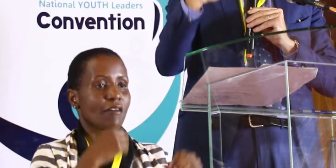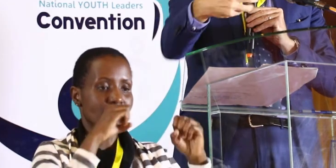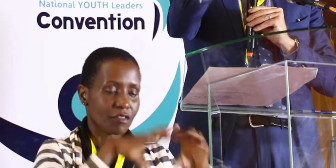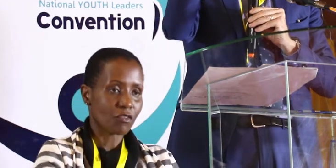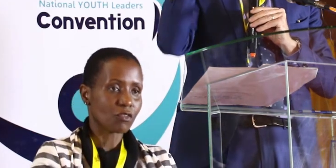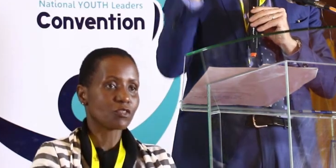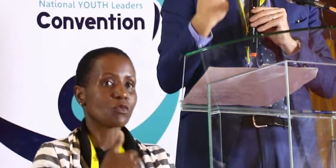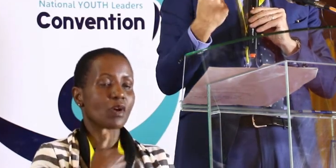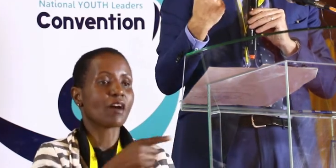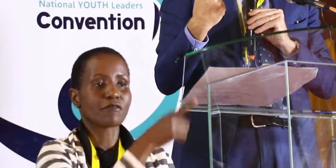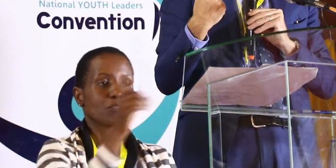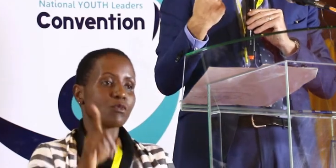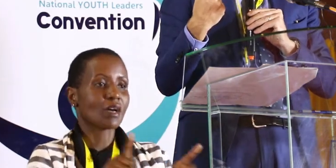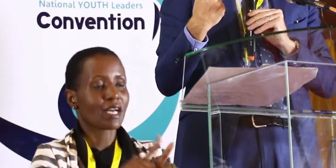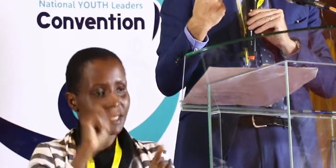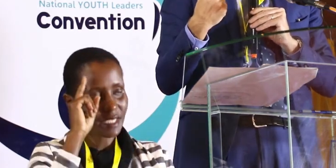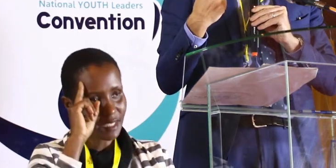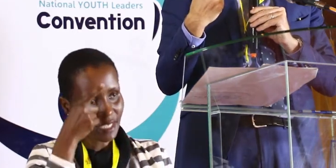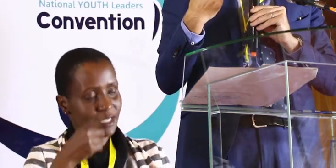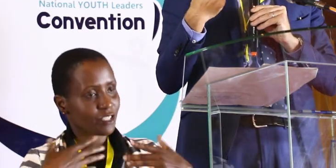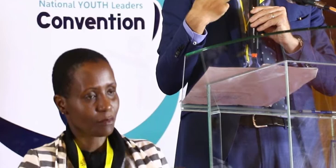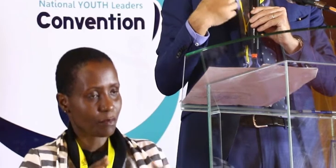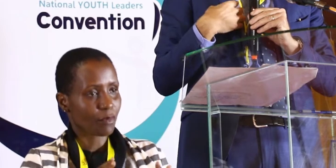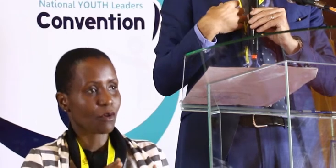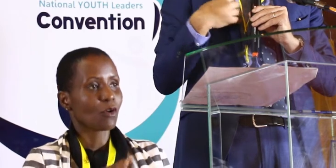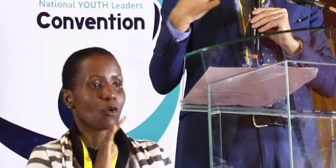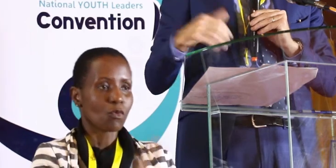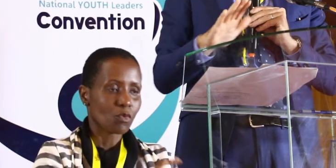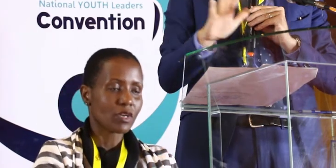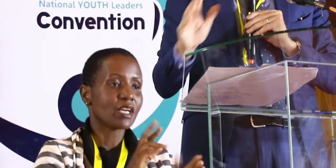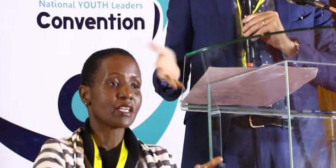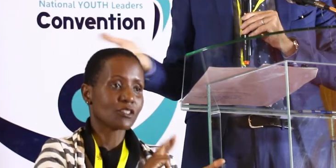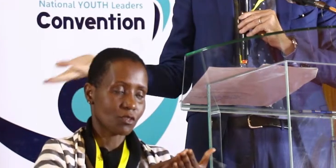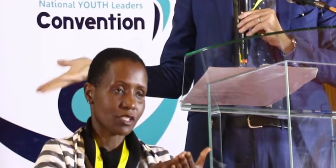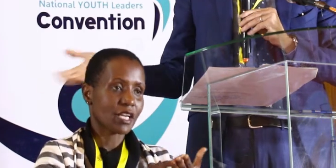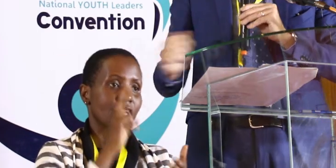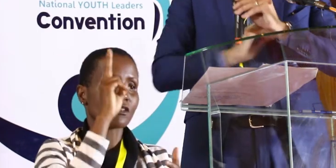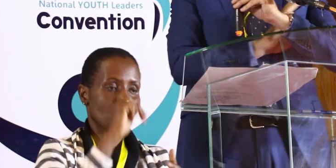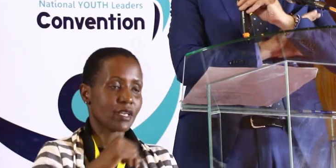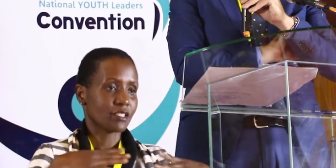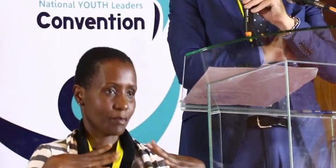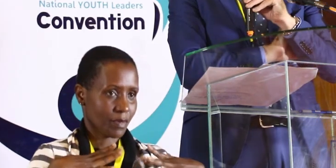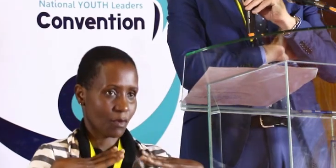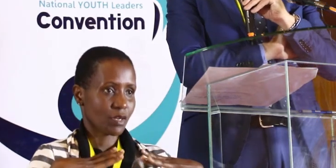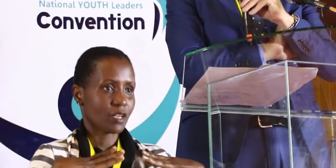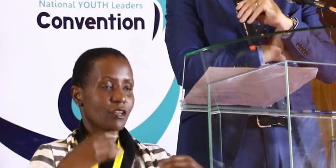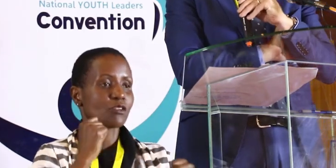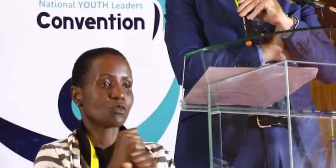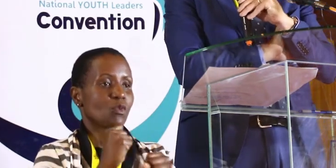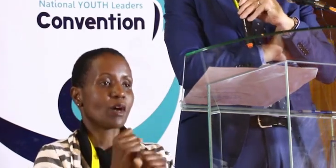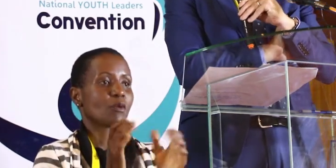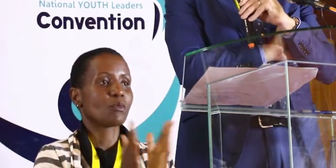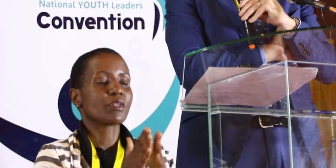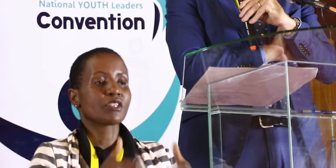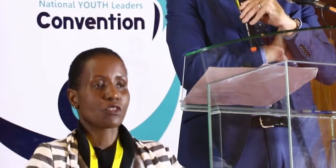the intelligence and competent resource, and the UN is proud to be associated with